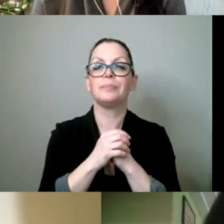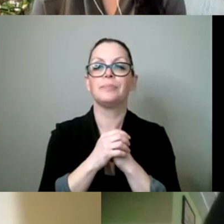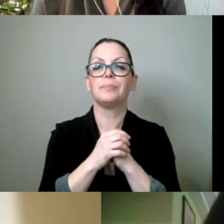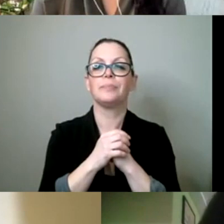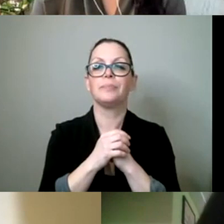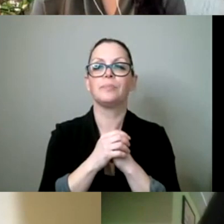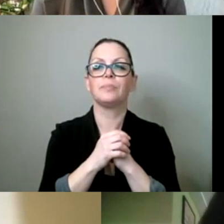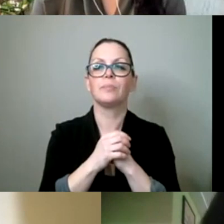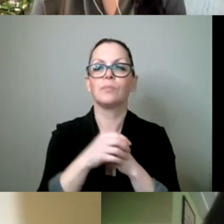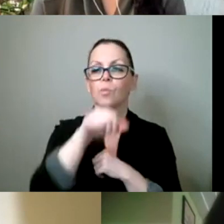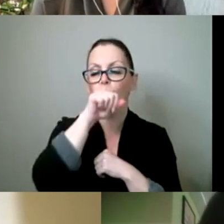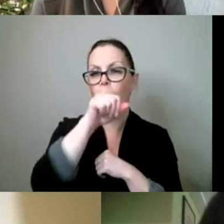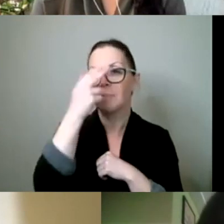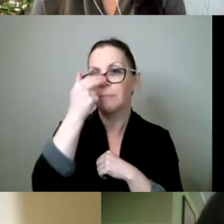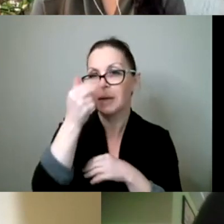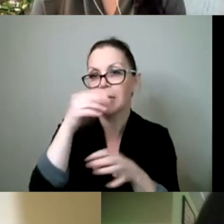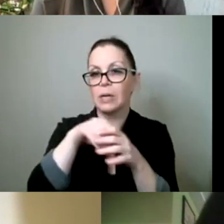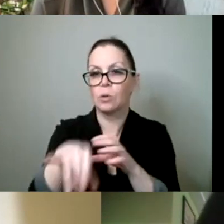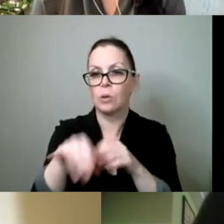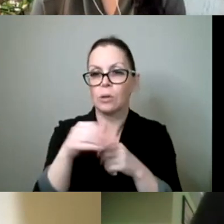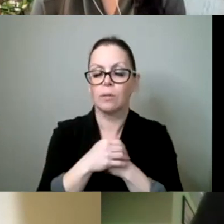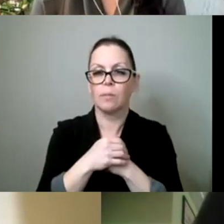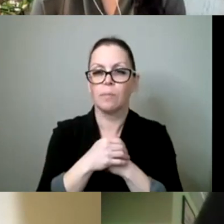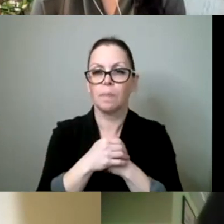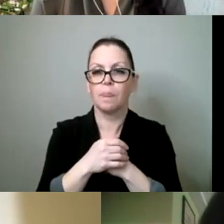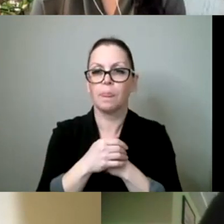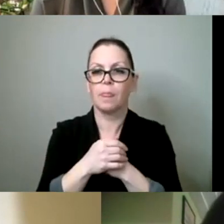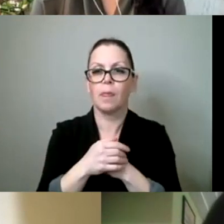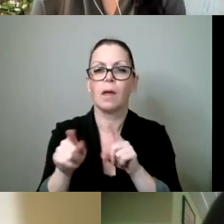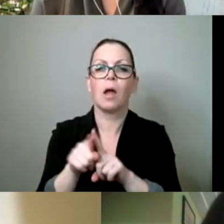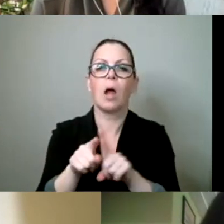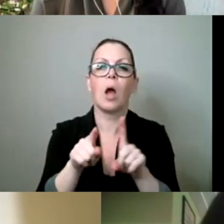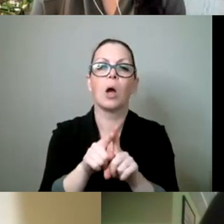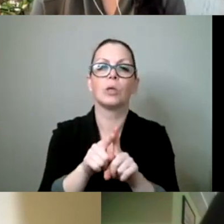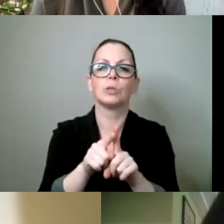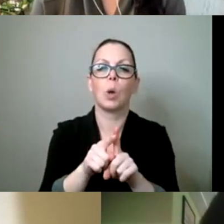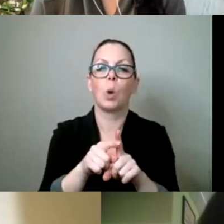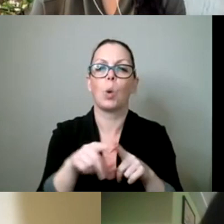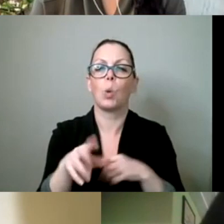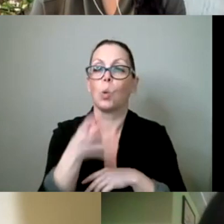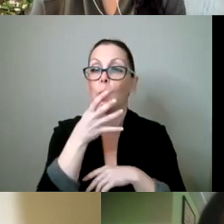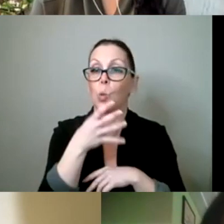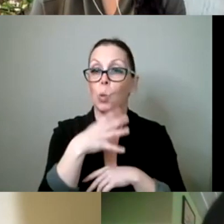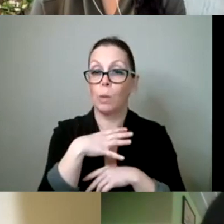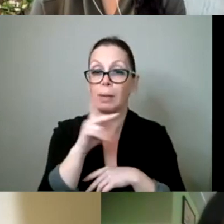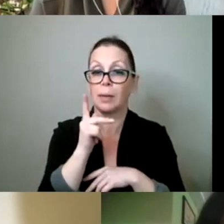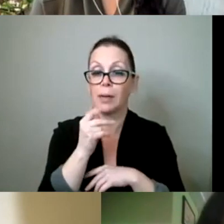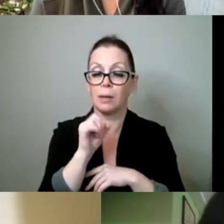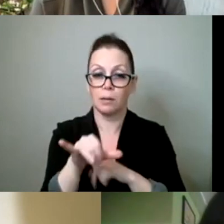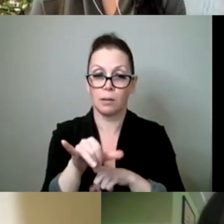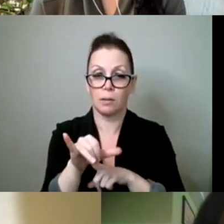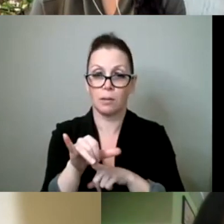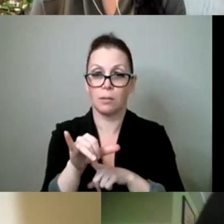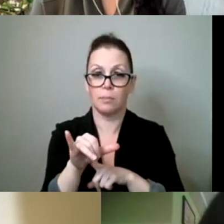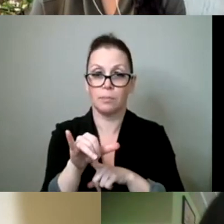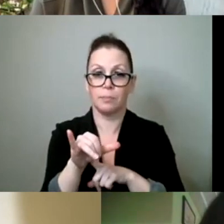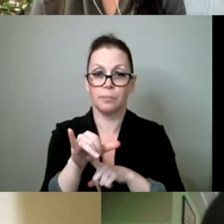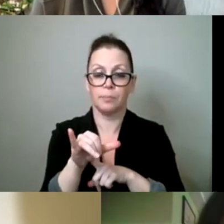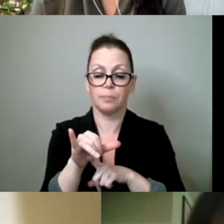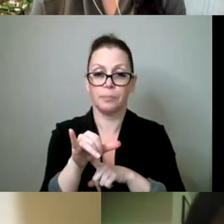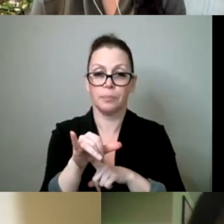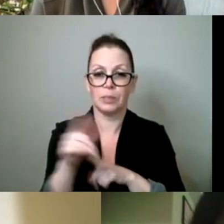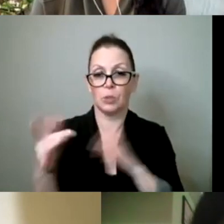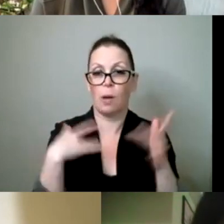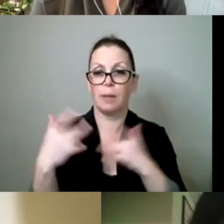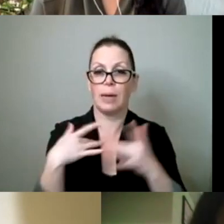that, what they do it with that. But also like Woman King. And so I would like to see, excited to see